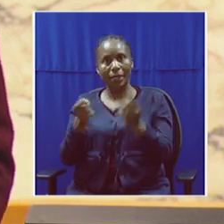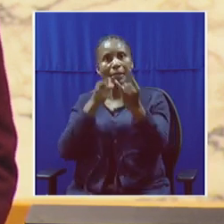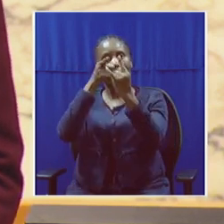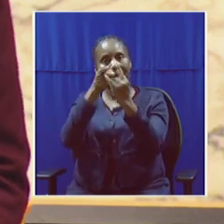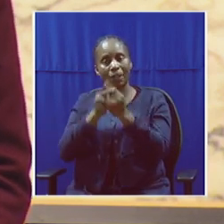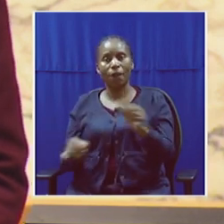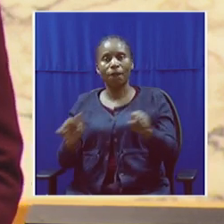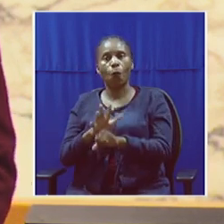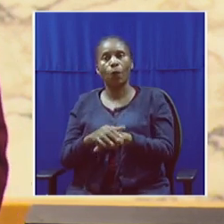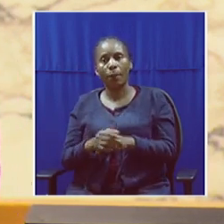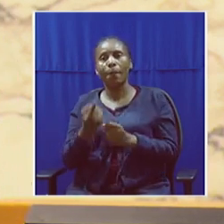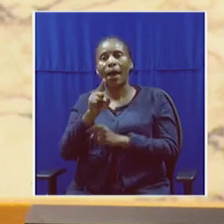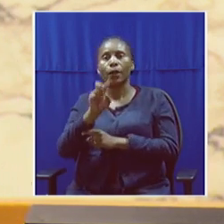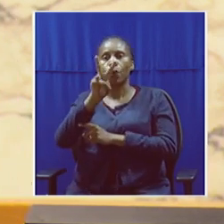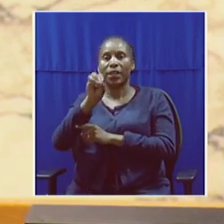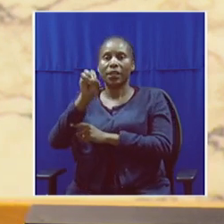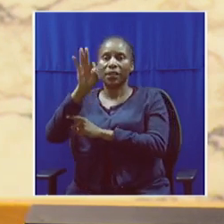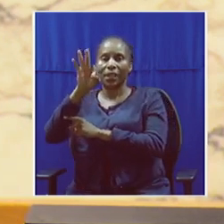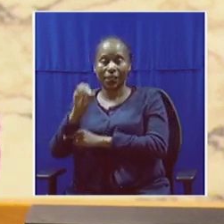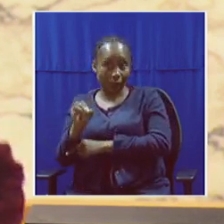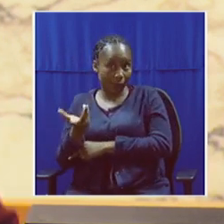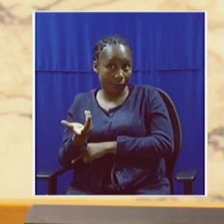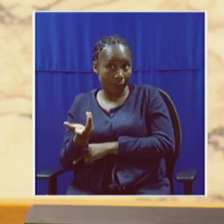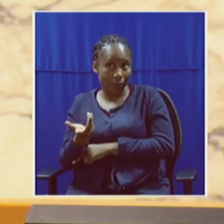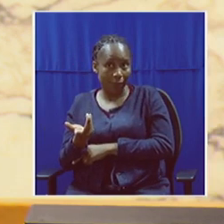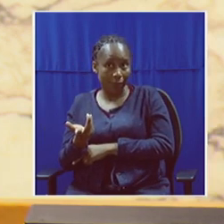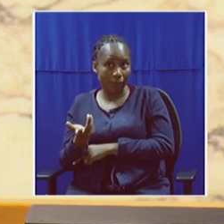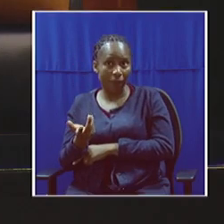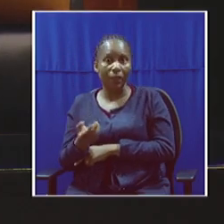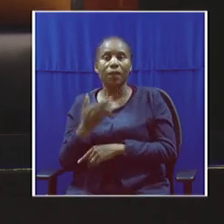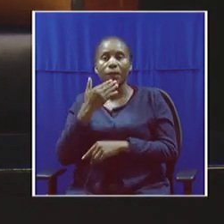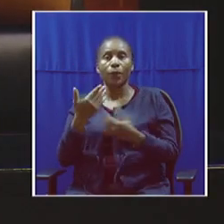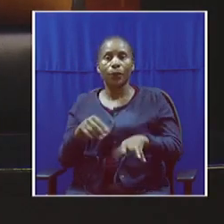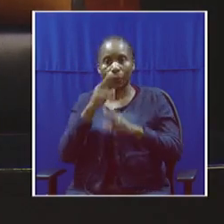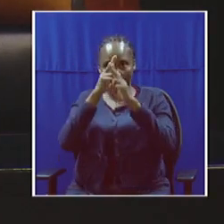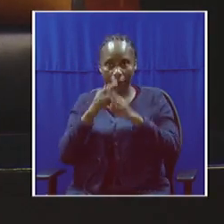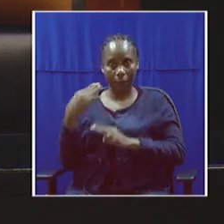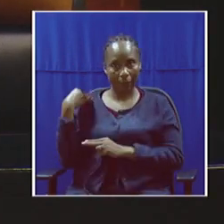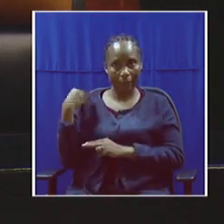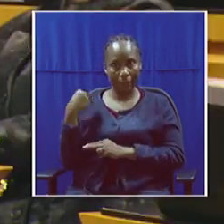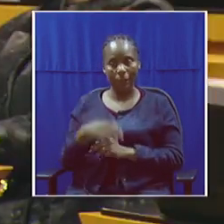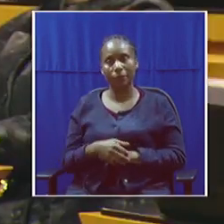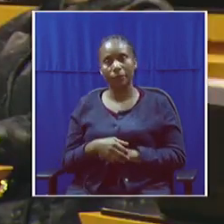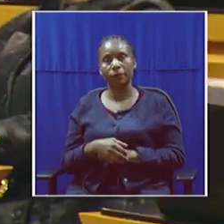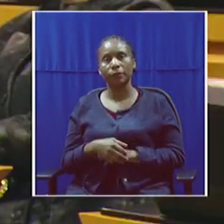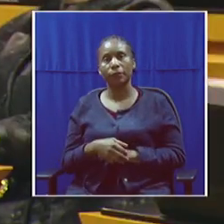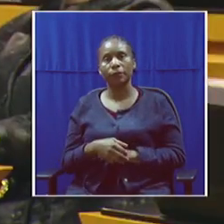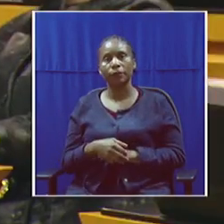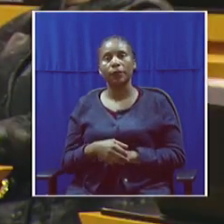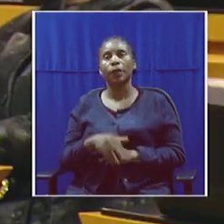2030 thank you thank you thank you honorable Minister Psalm